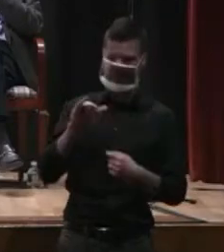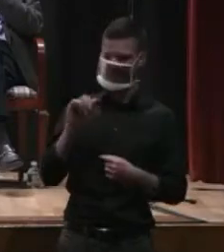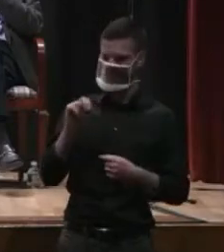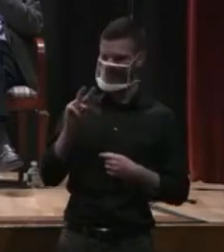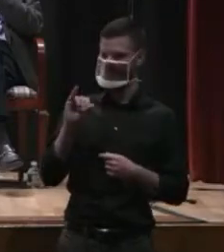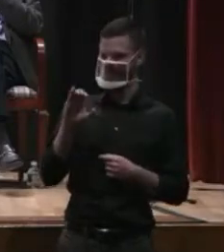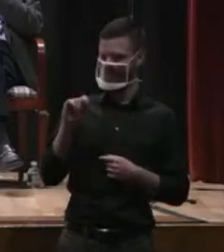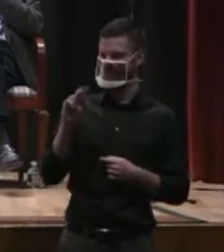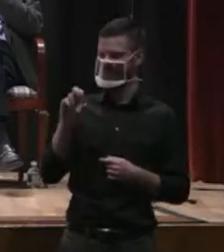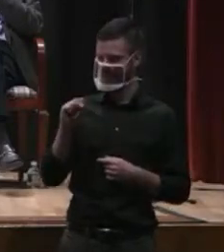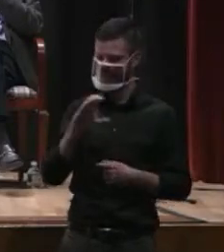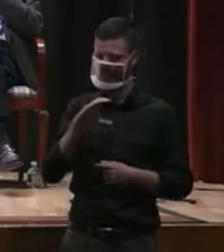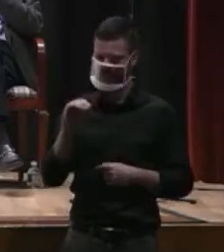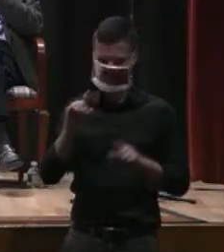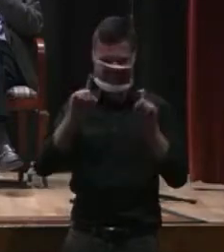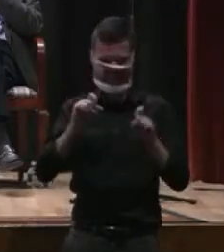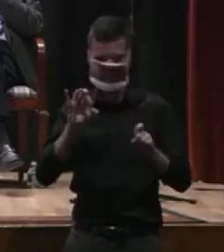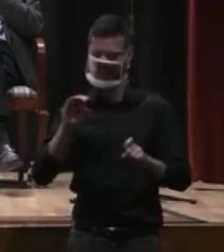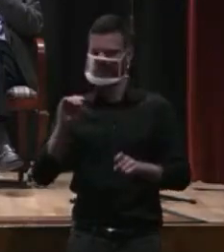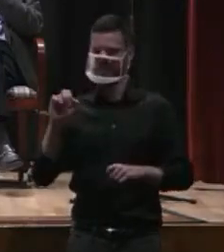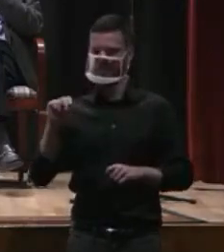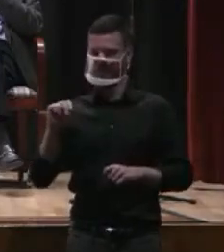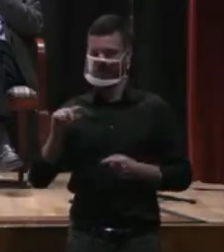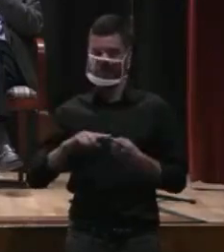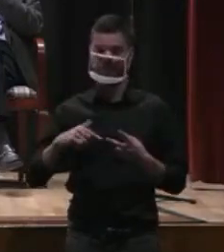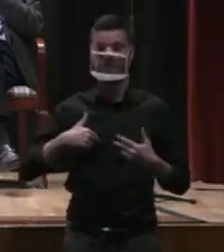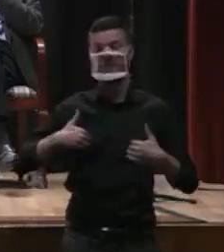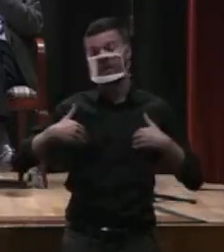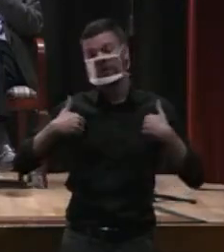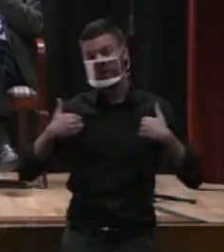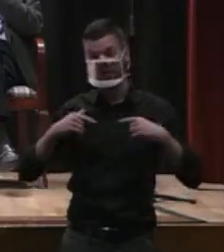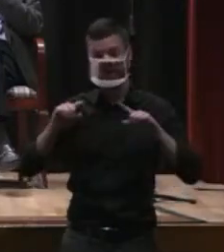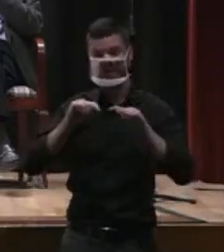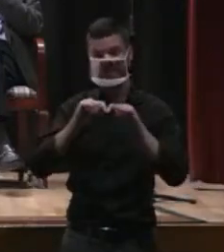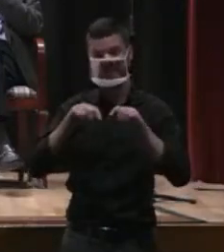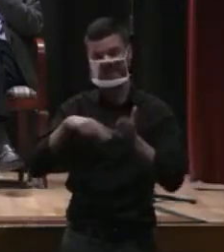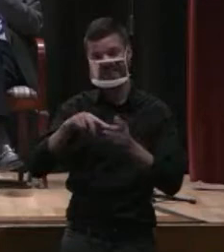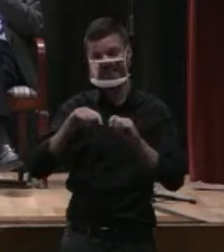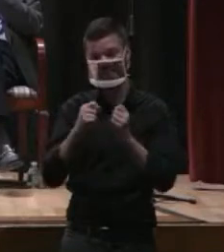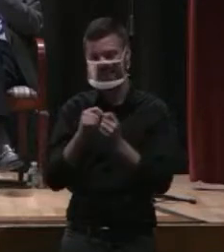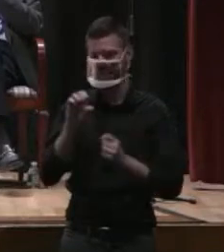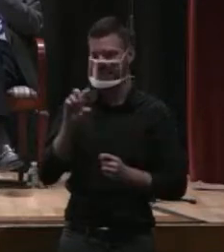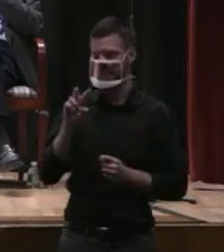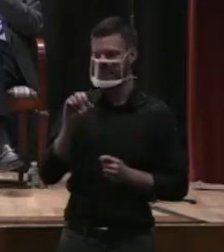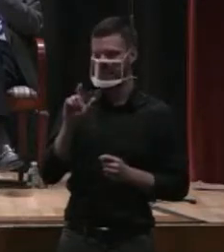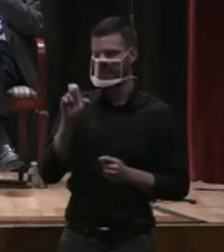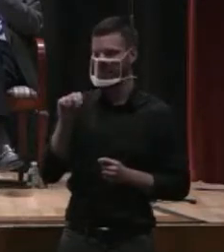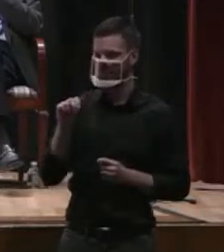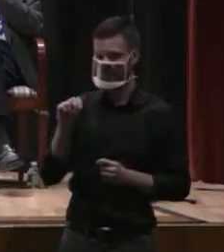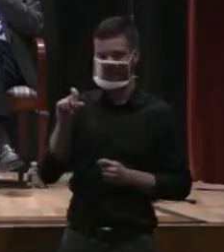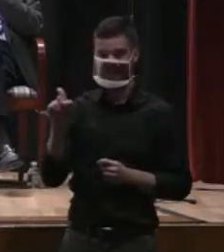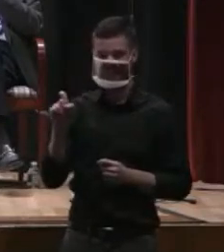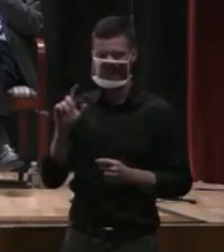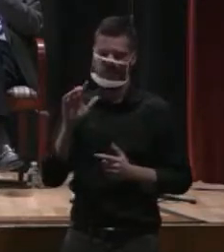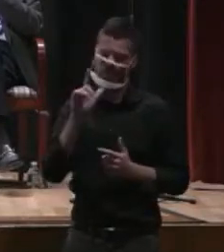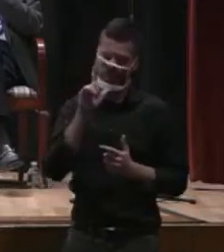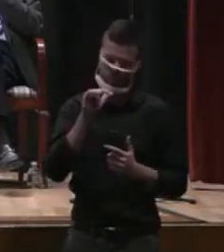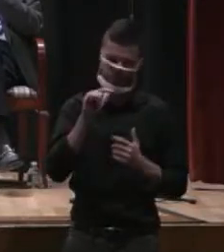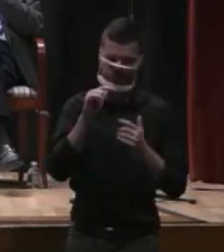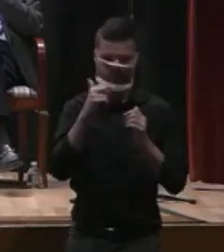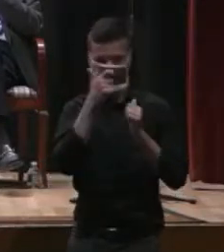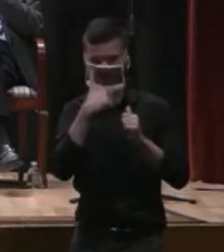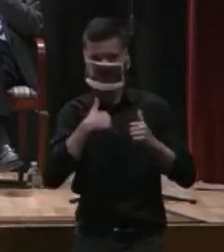and the test of a man. To my youth dance team, Evolution X, that are watching my every move, I am awaiting